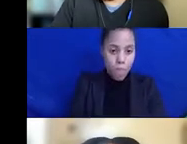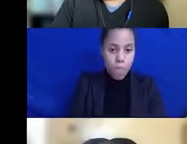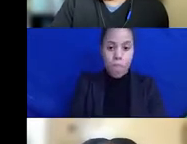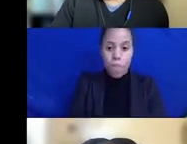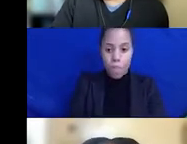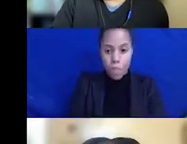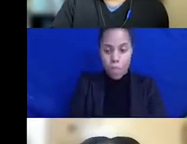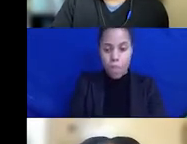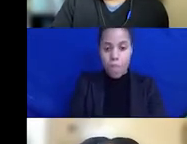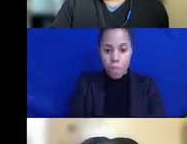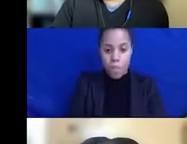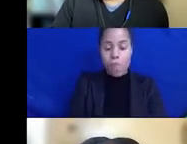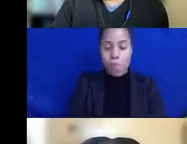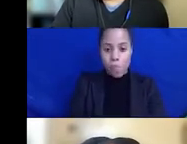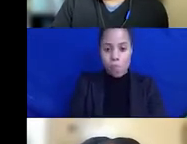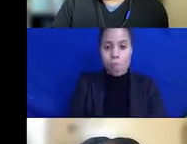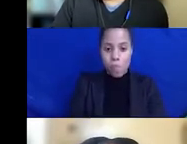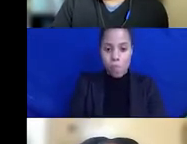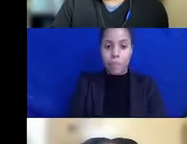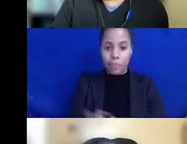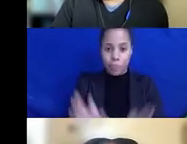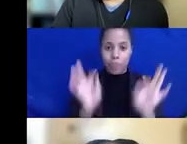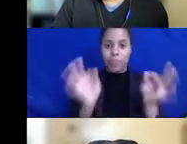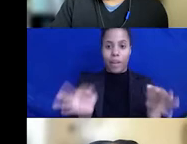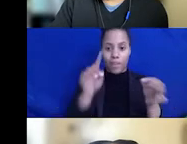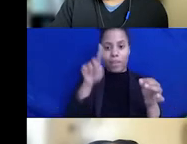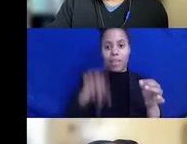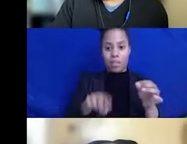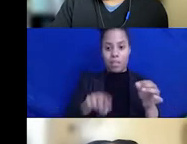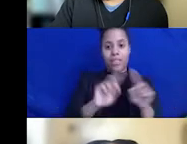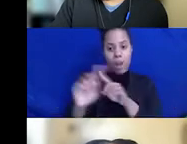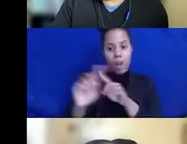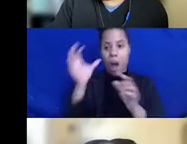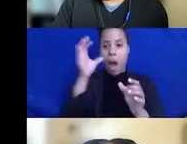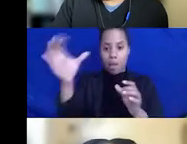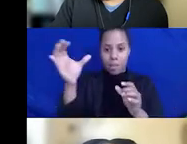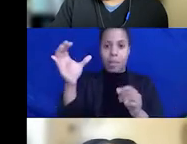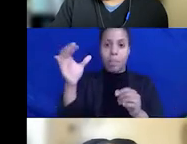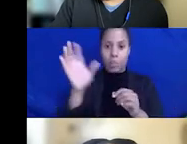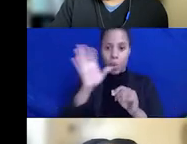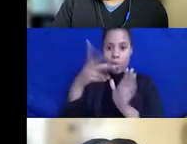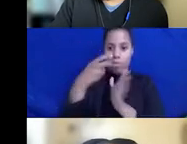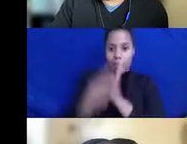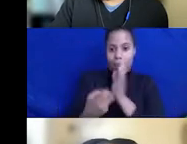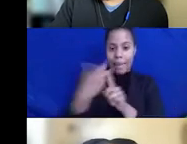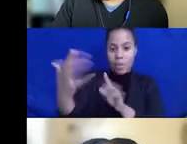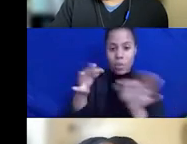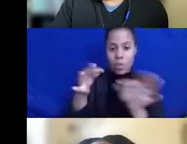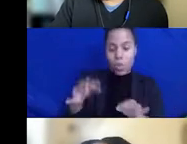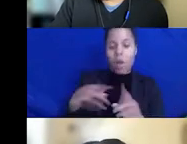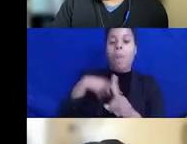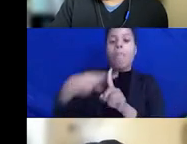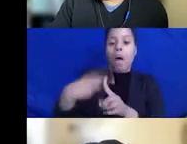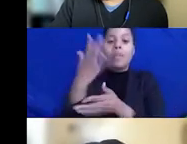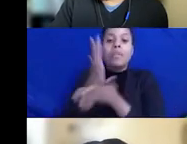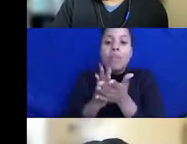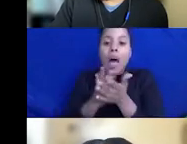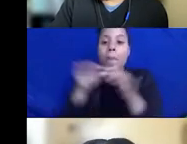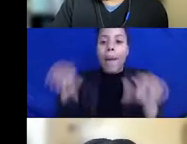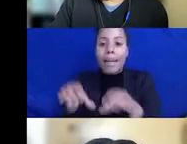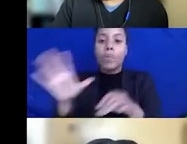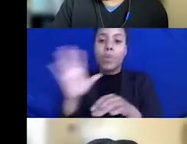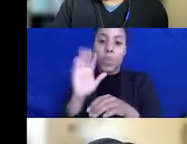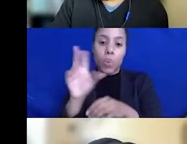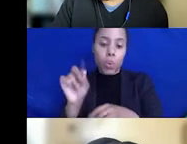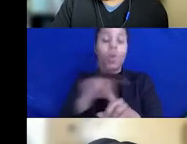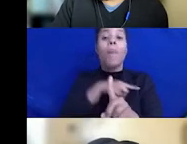These are definitely concepts that we're going to get into and some of the activities that we're gonna do and the presentation on